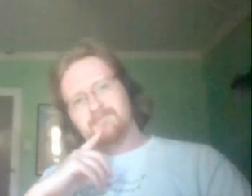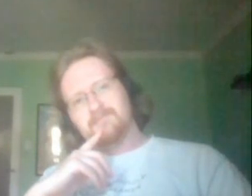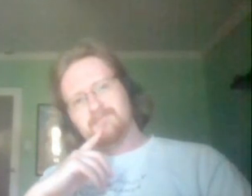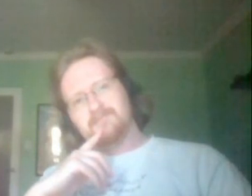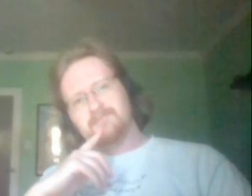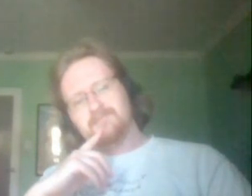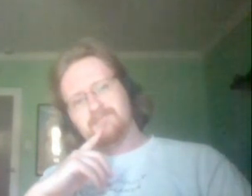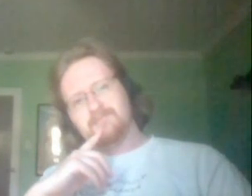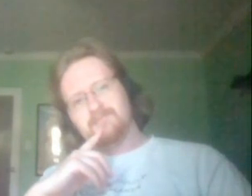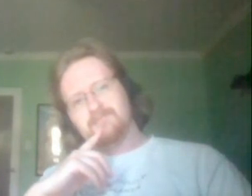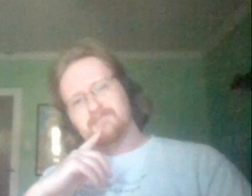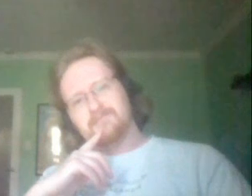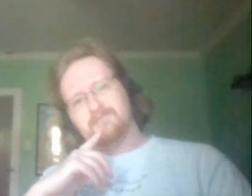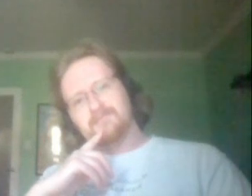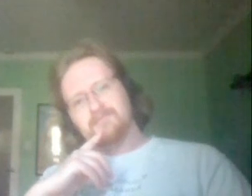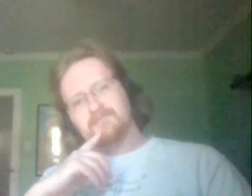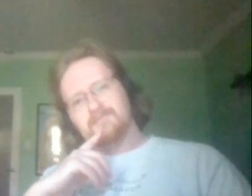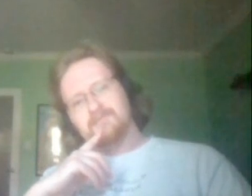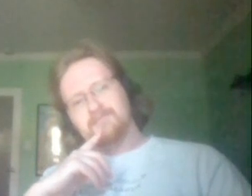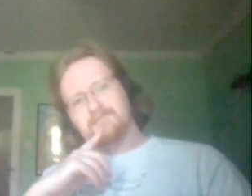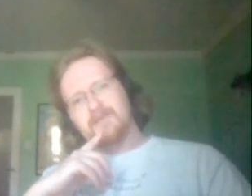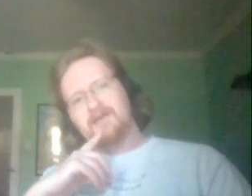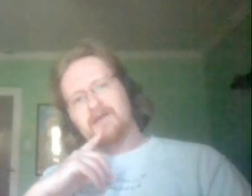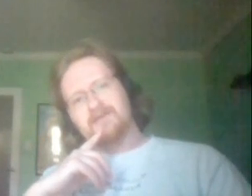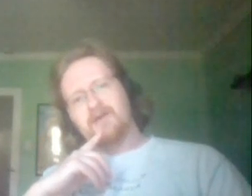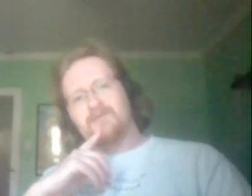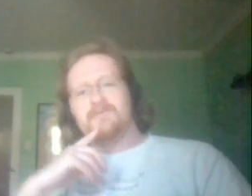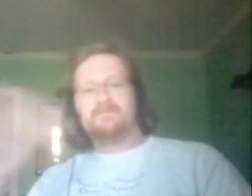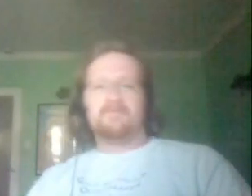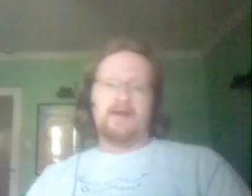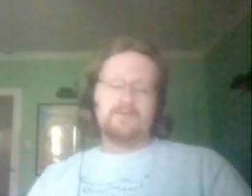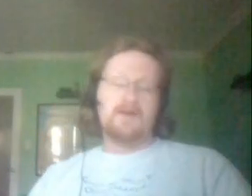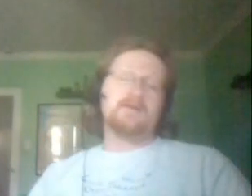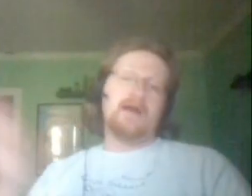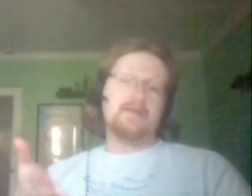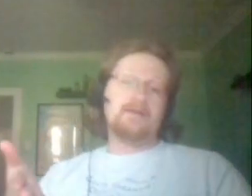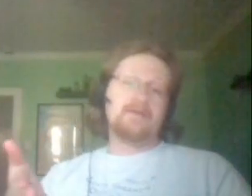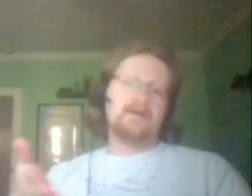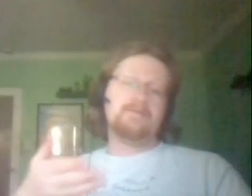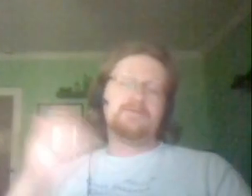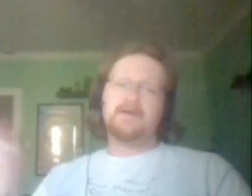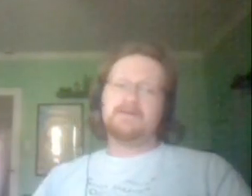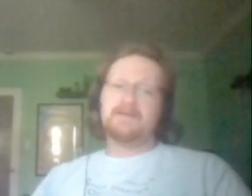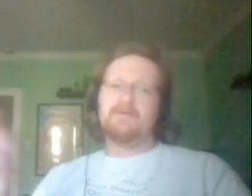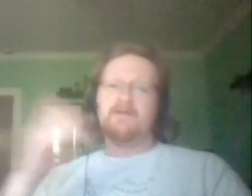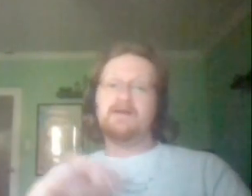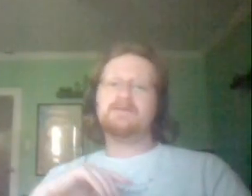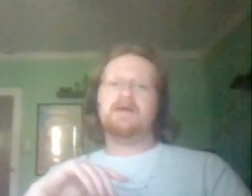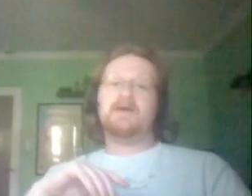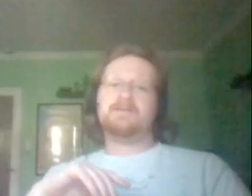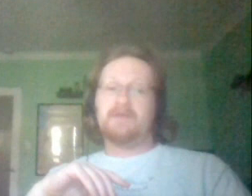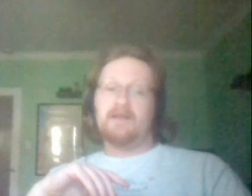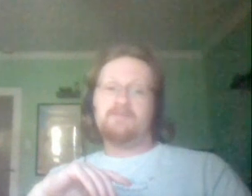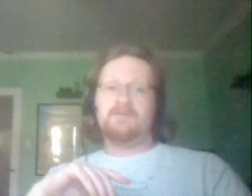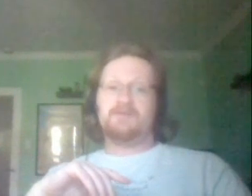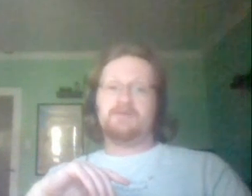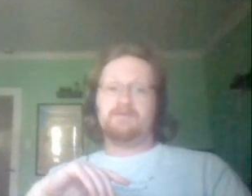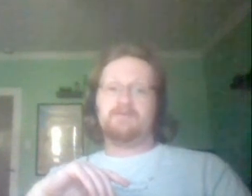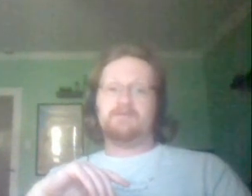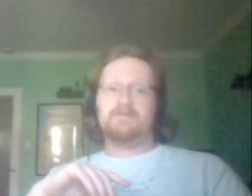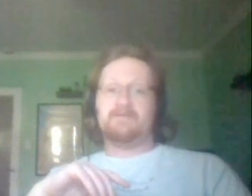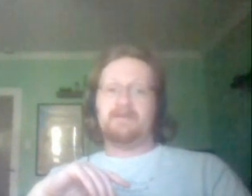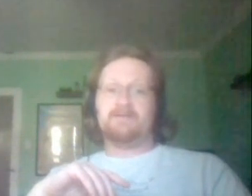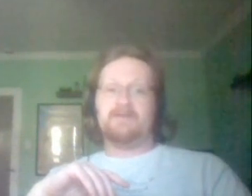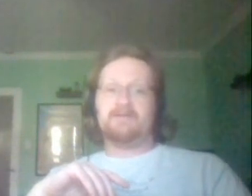like a split second. Is the movie making you cry? Okay, so I was wrong. I like the guy in the blue shirt, just like everyone else, except I love this